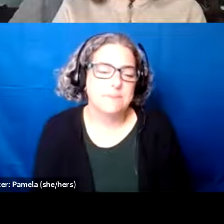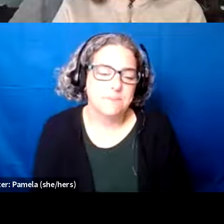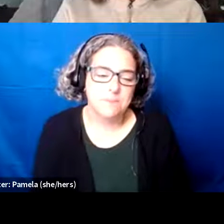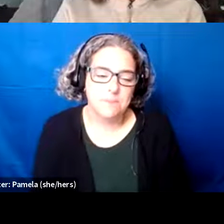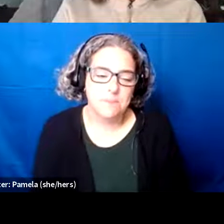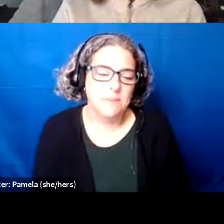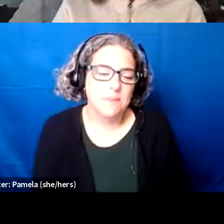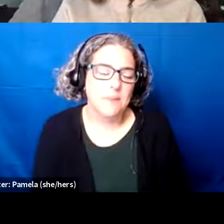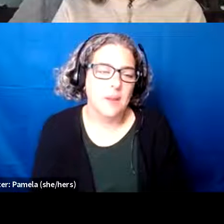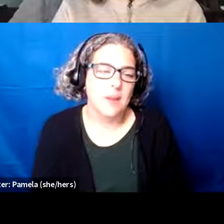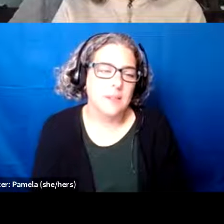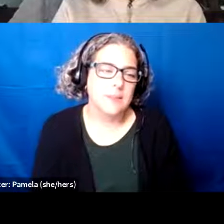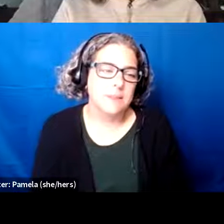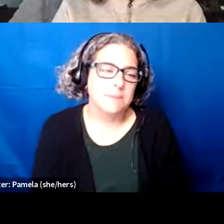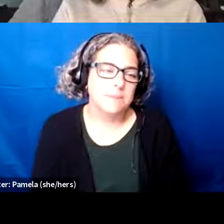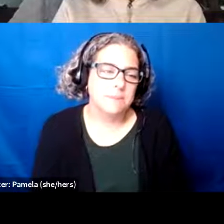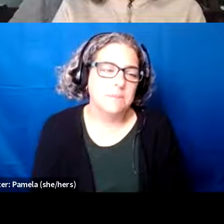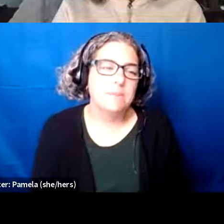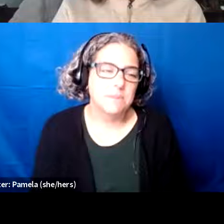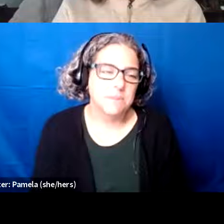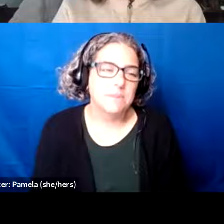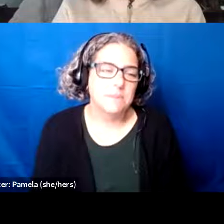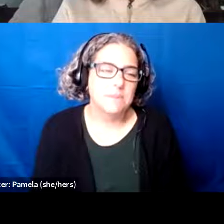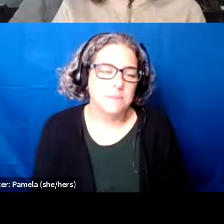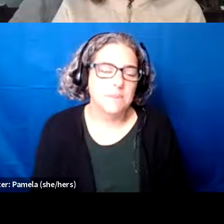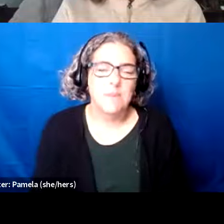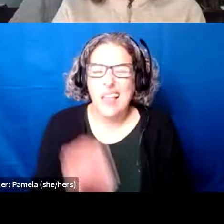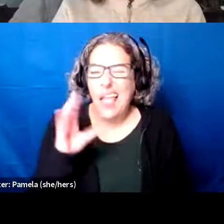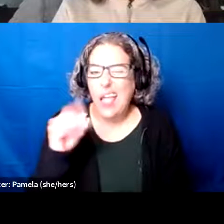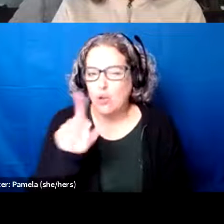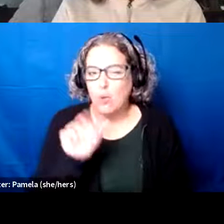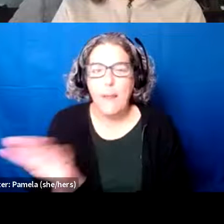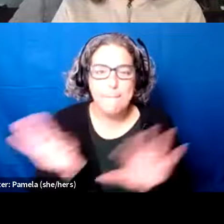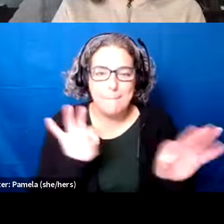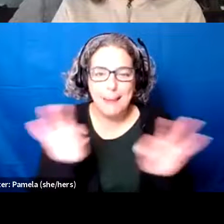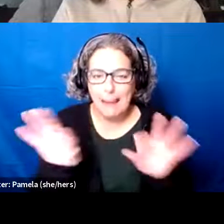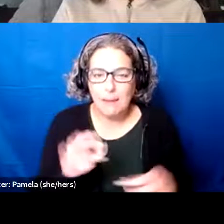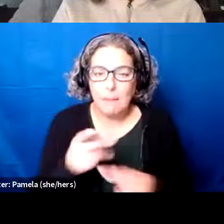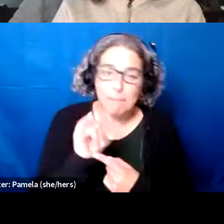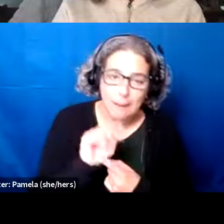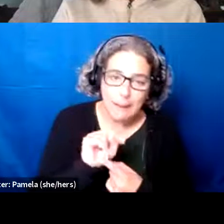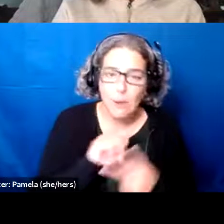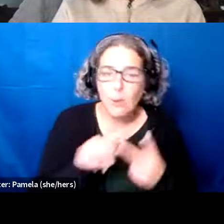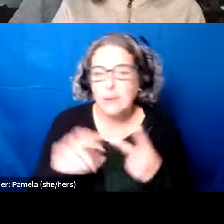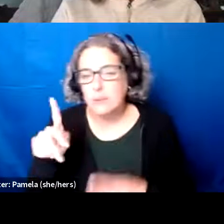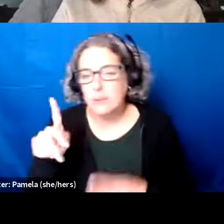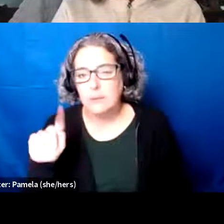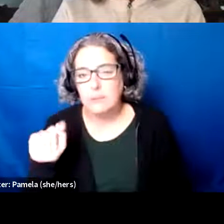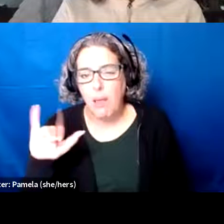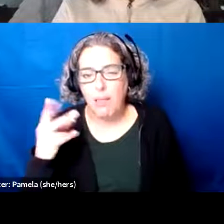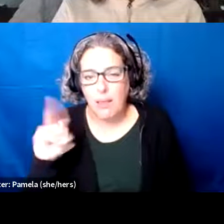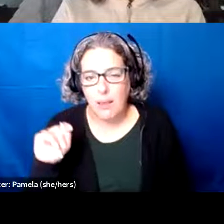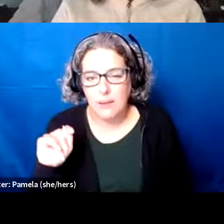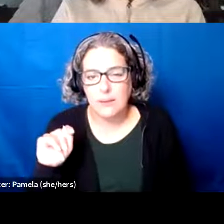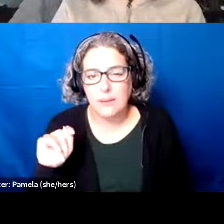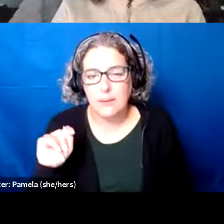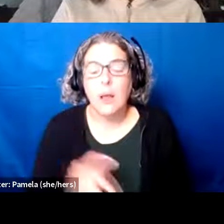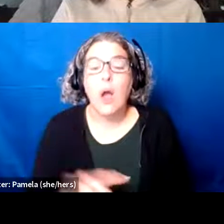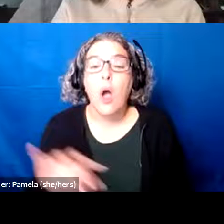down and it will say you can spotlight them. We also have